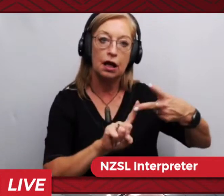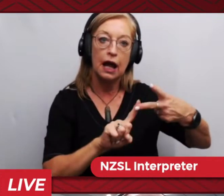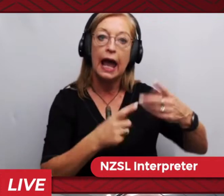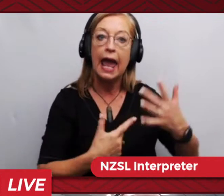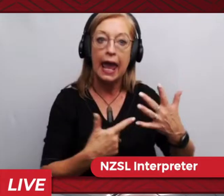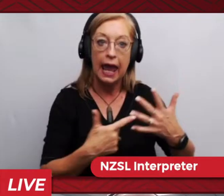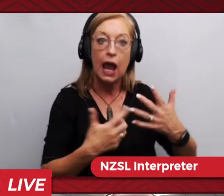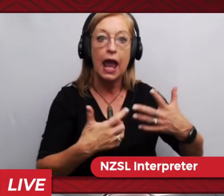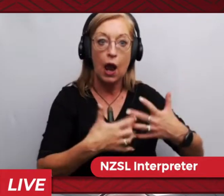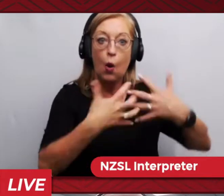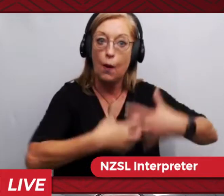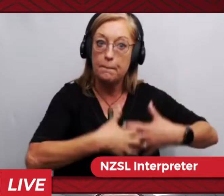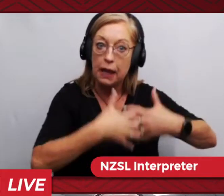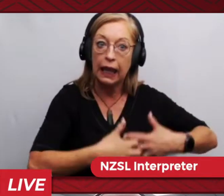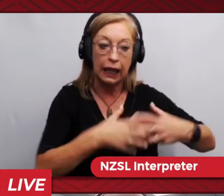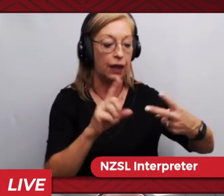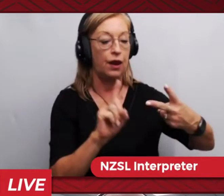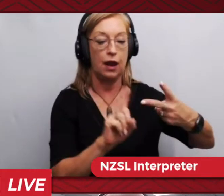equipment,